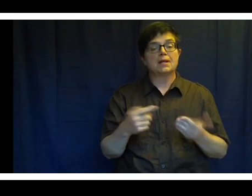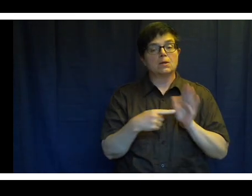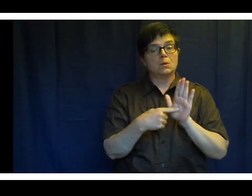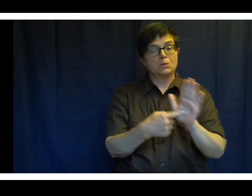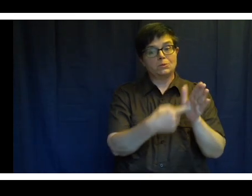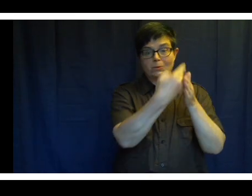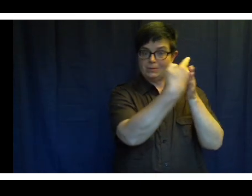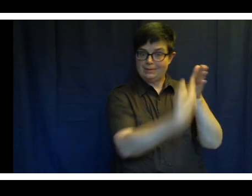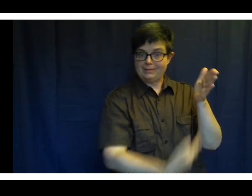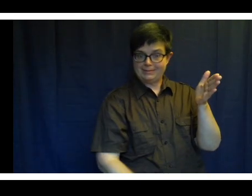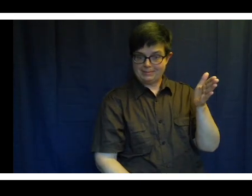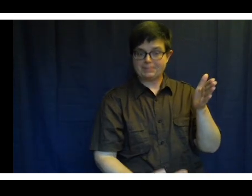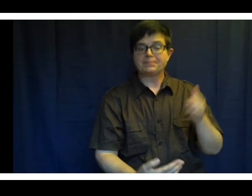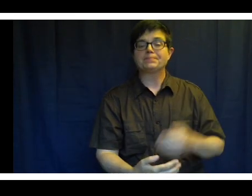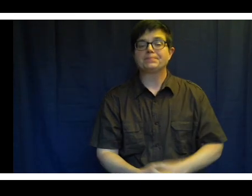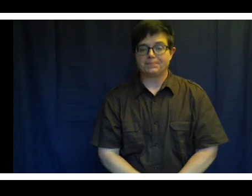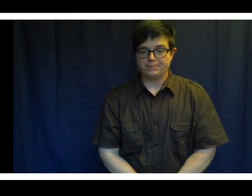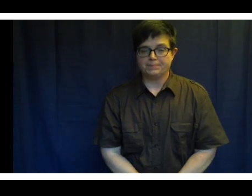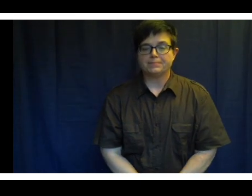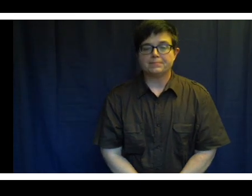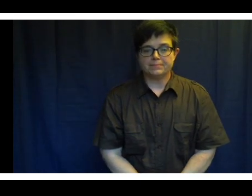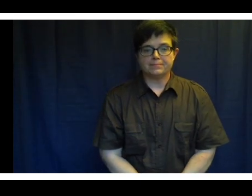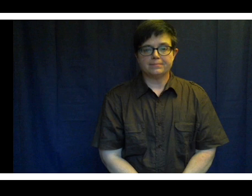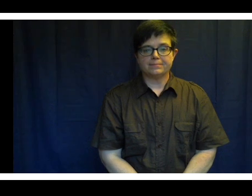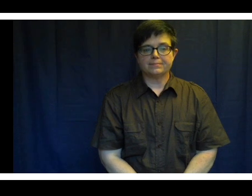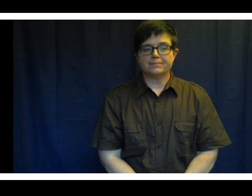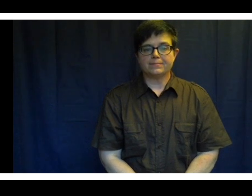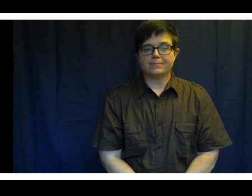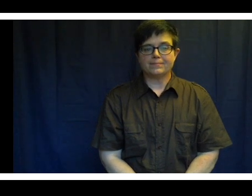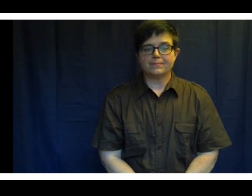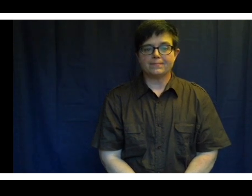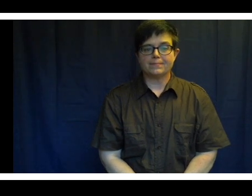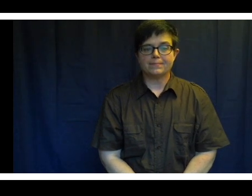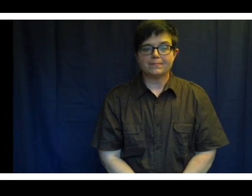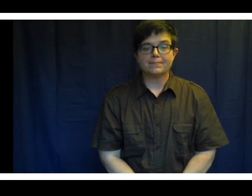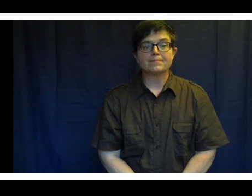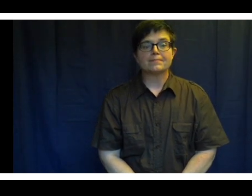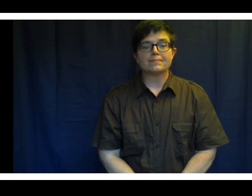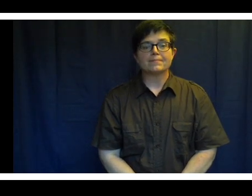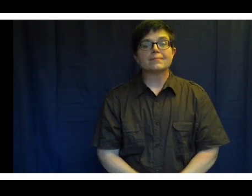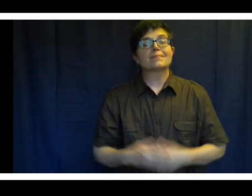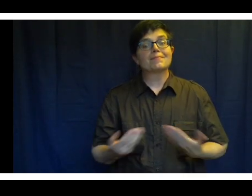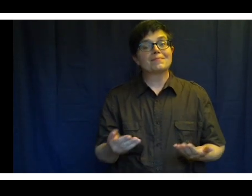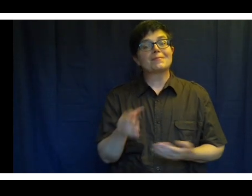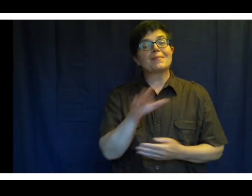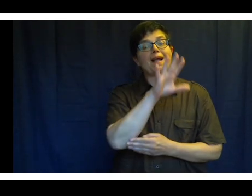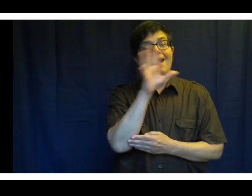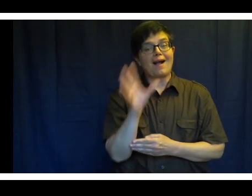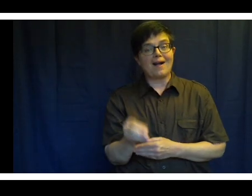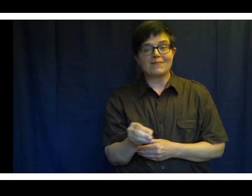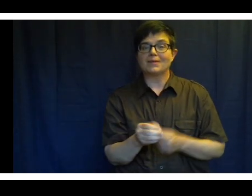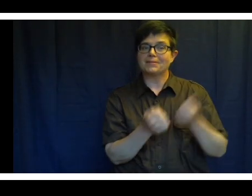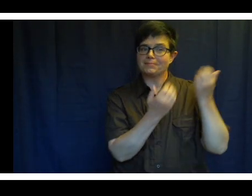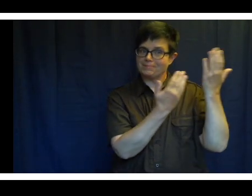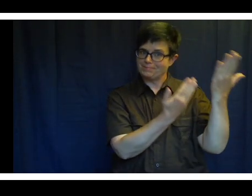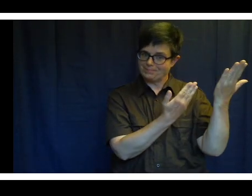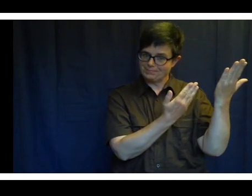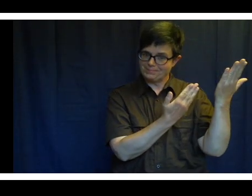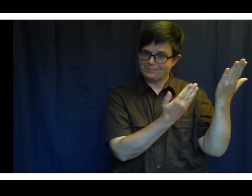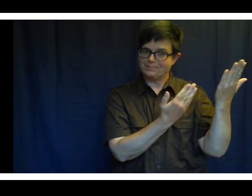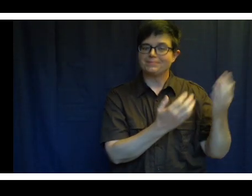that have contributed to at least one of the 4 studies that are mentioned. We